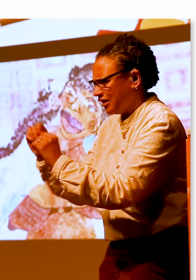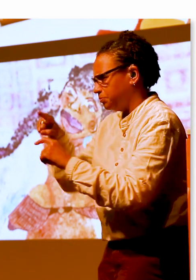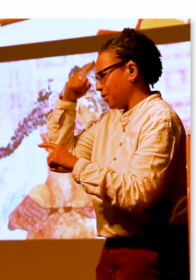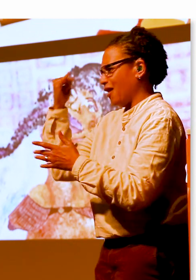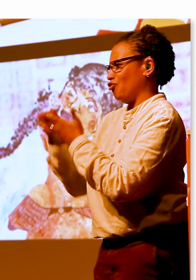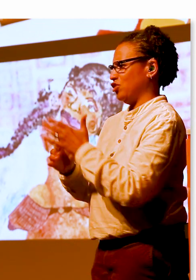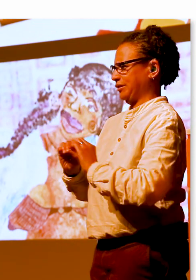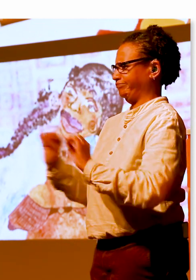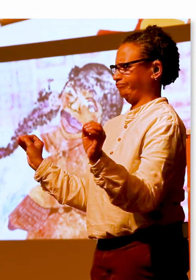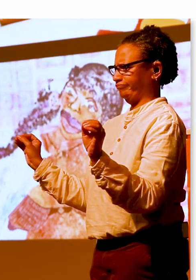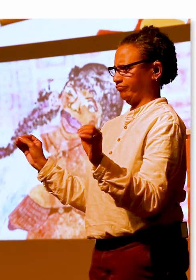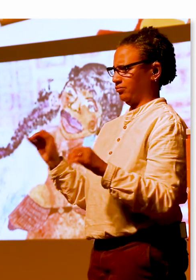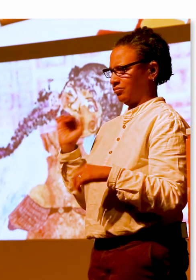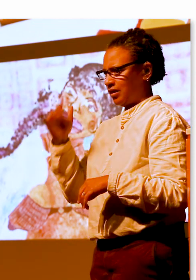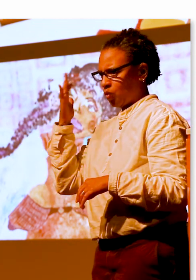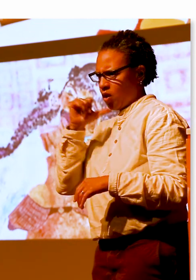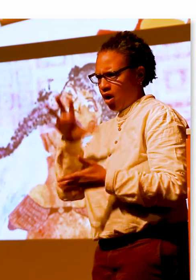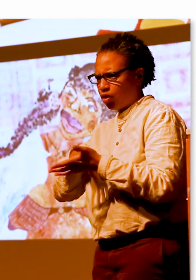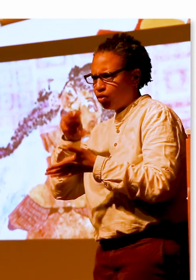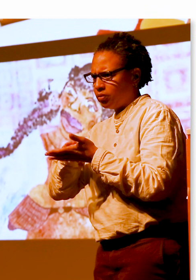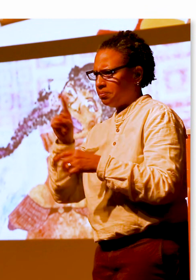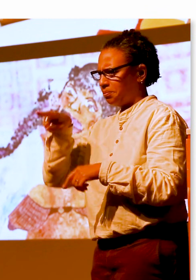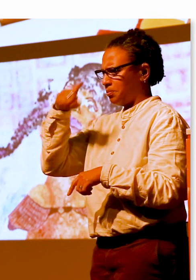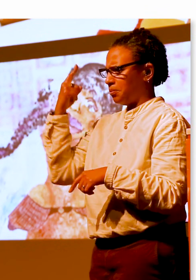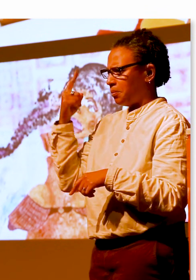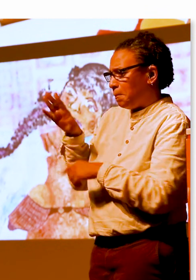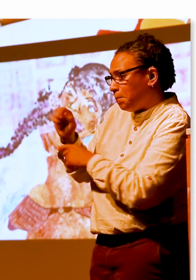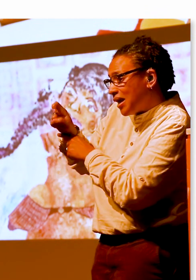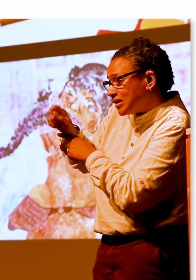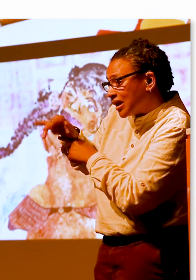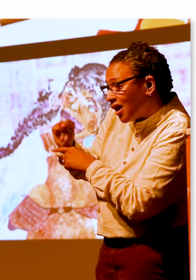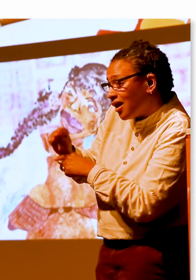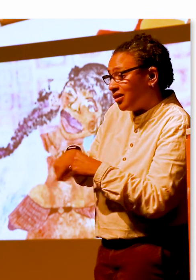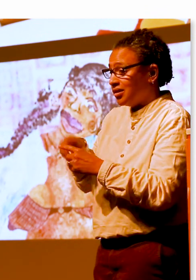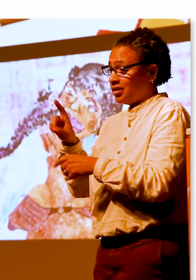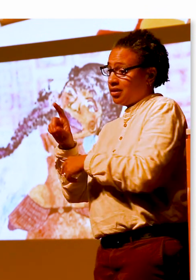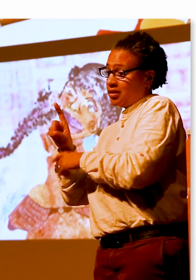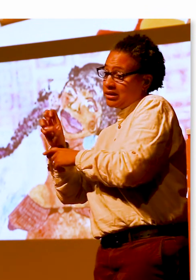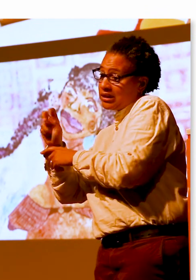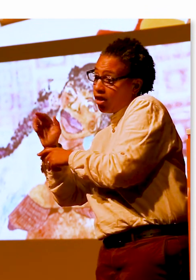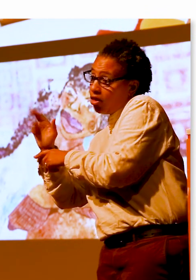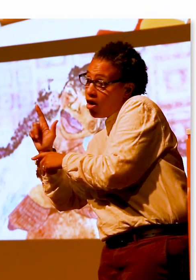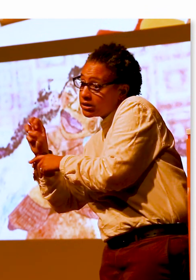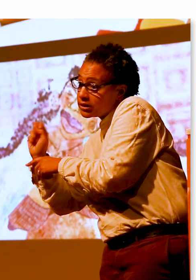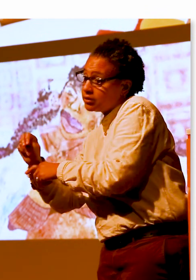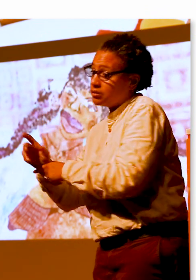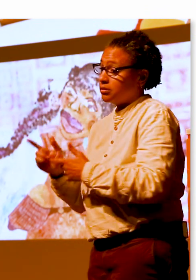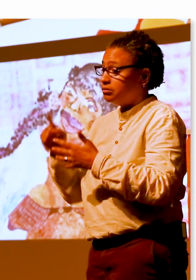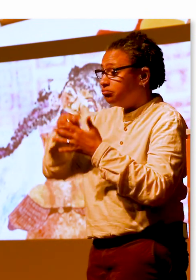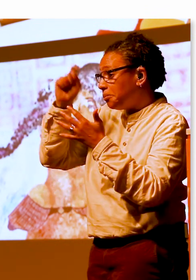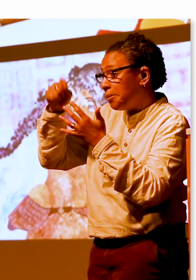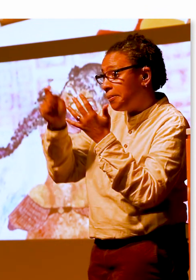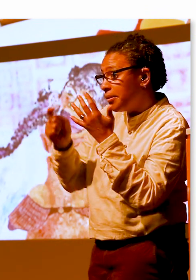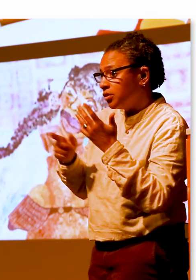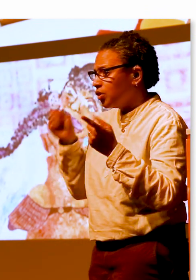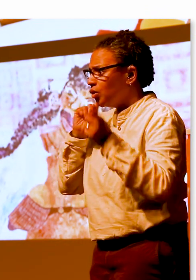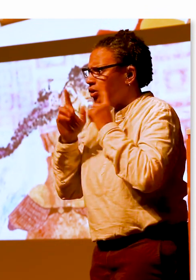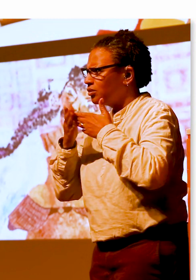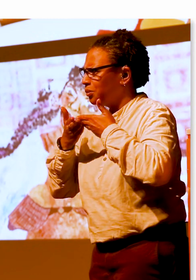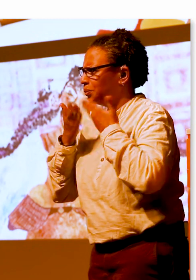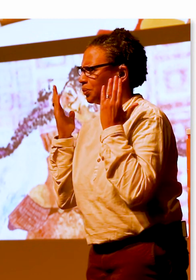of Basquiat. That was kind of why I'd reasoned that I hadn't learned about Dina Lawson or Renee Green. And so the blog as it